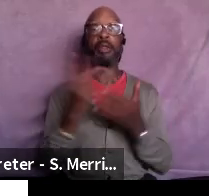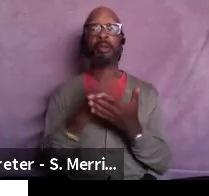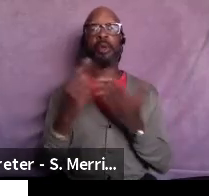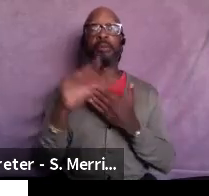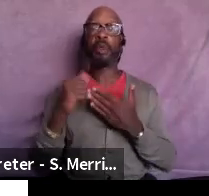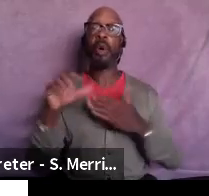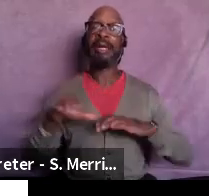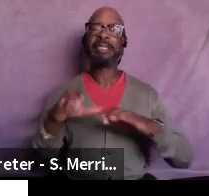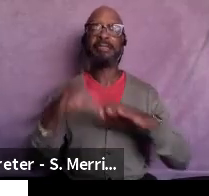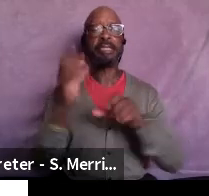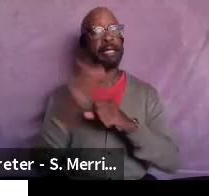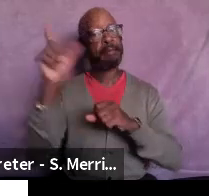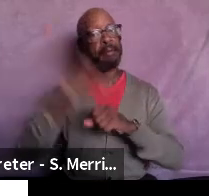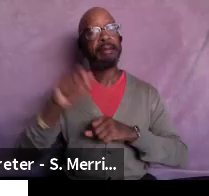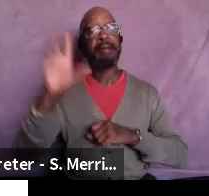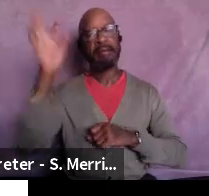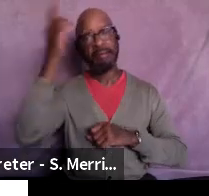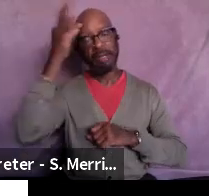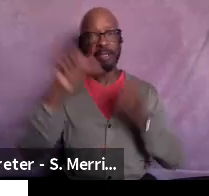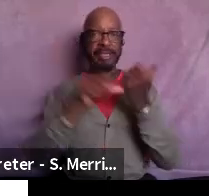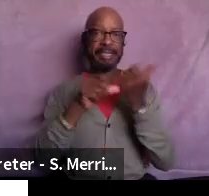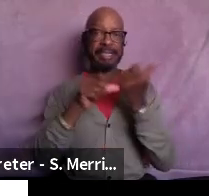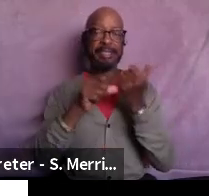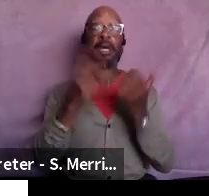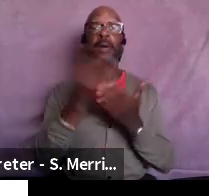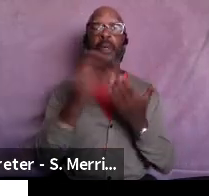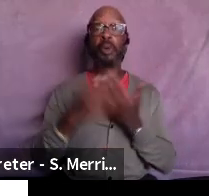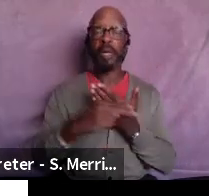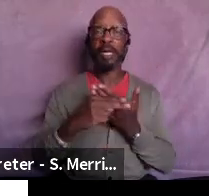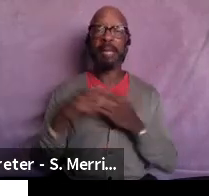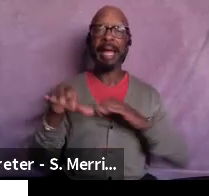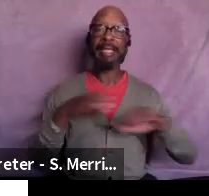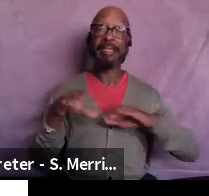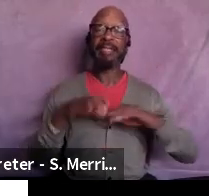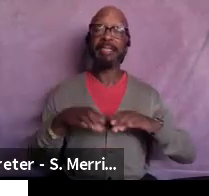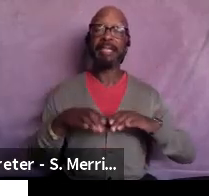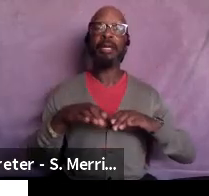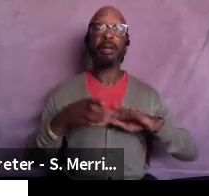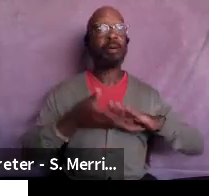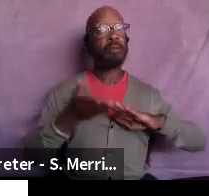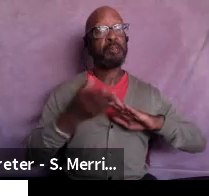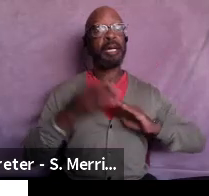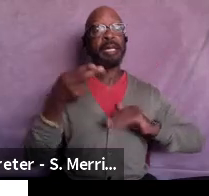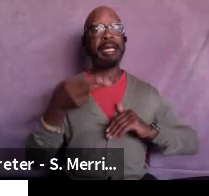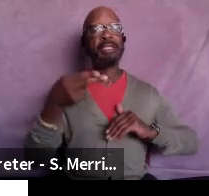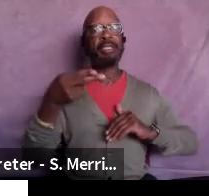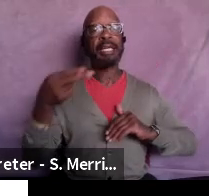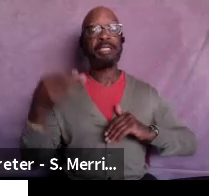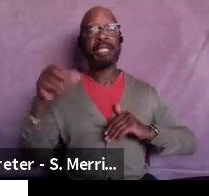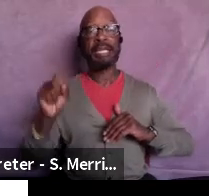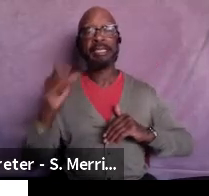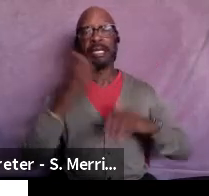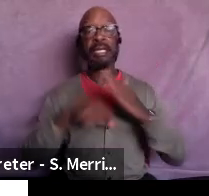receive federal financial assistance, programs or activities that are administered by HHS under Title I of the Affordable Care